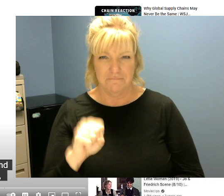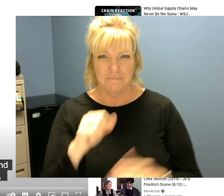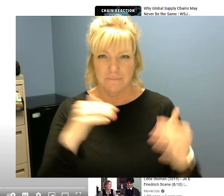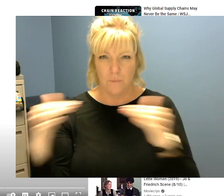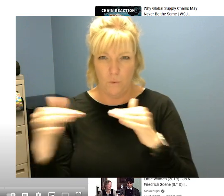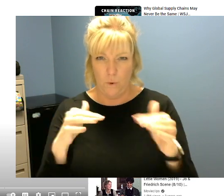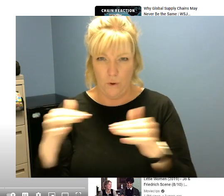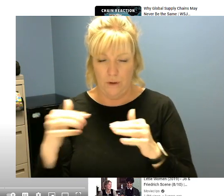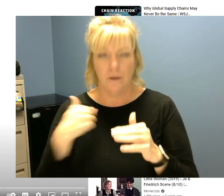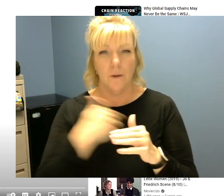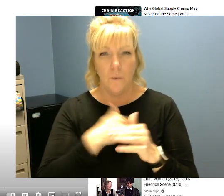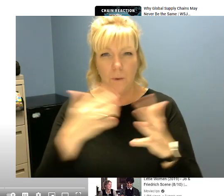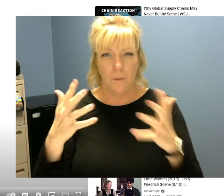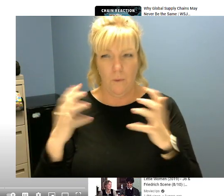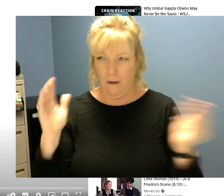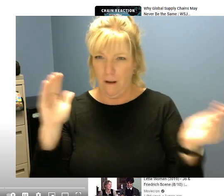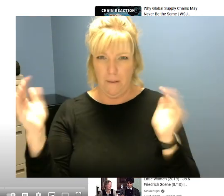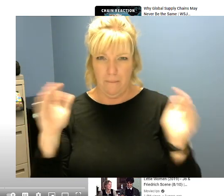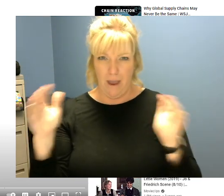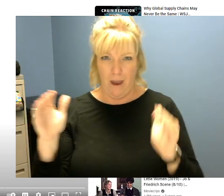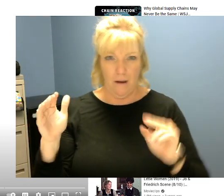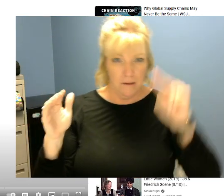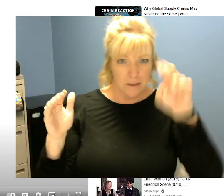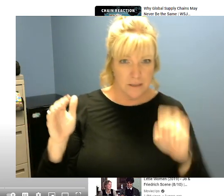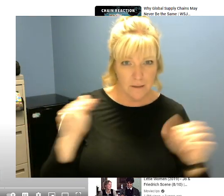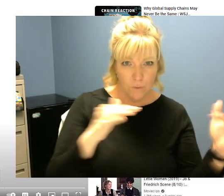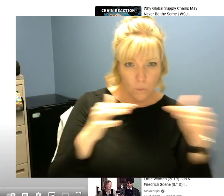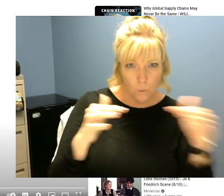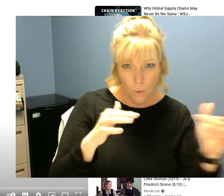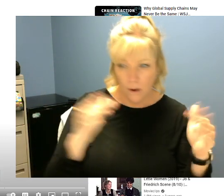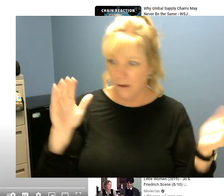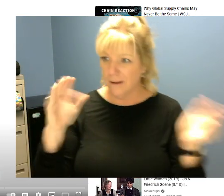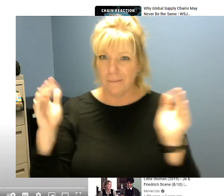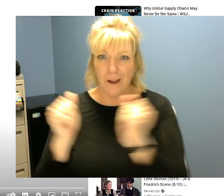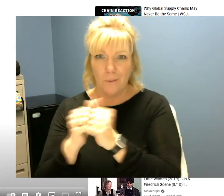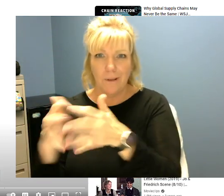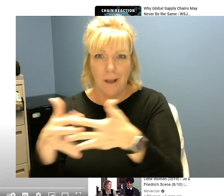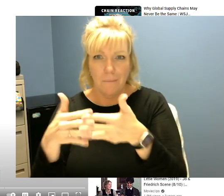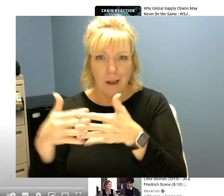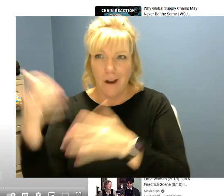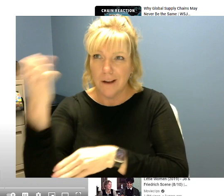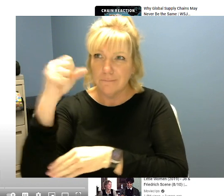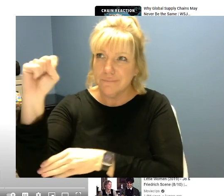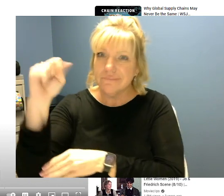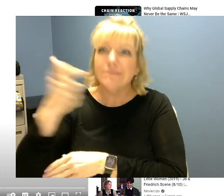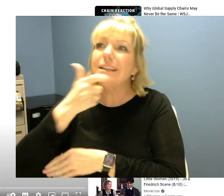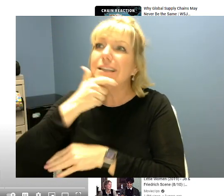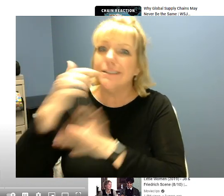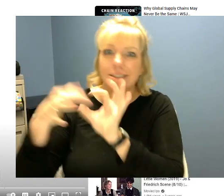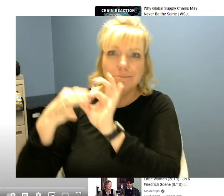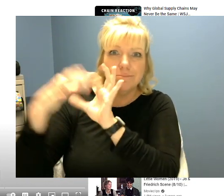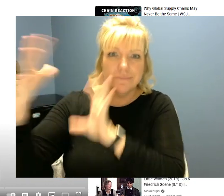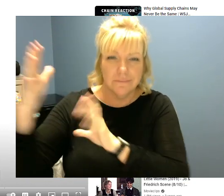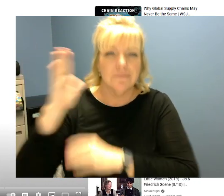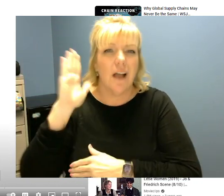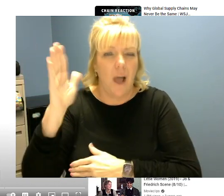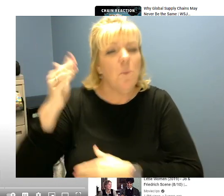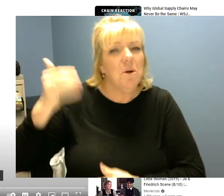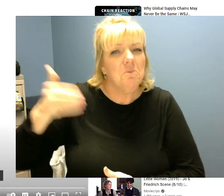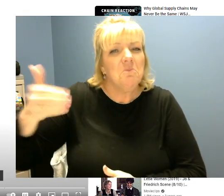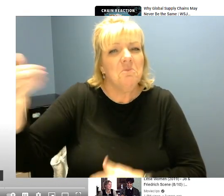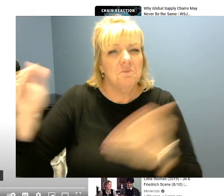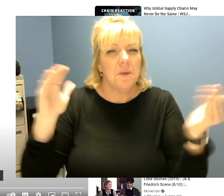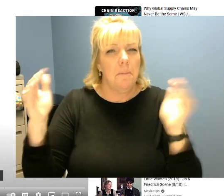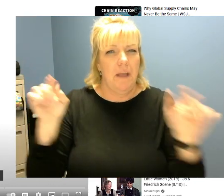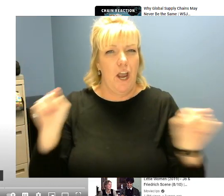Revolution, see where we see similarities, see where we see differences. So I'll try to do that for you throughout the lecture. We're going to talk about